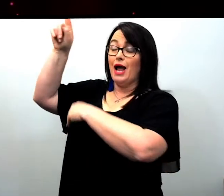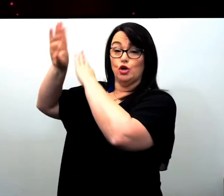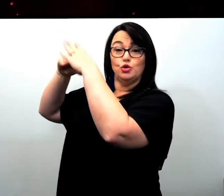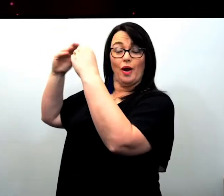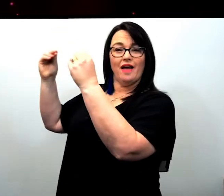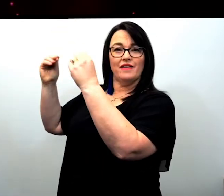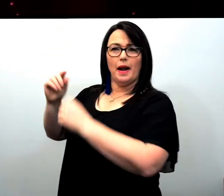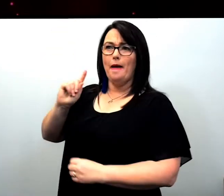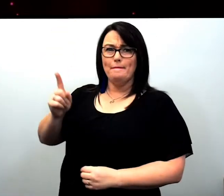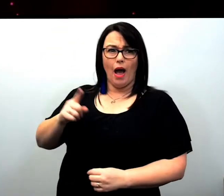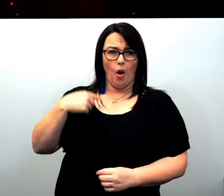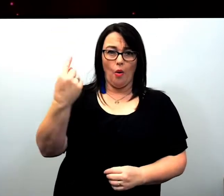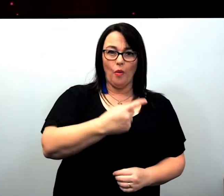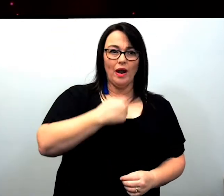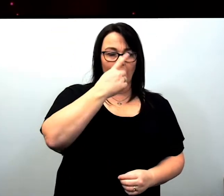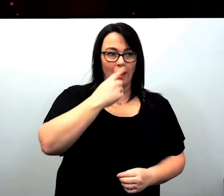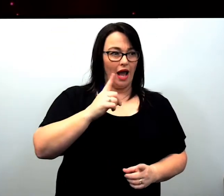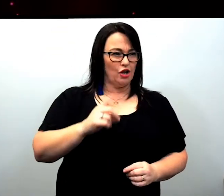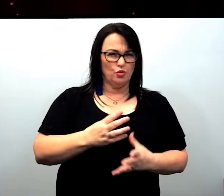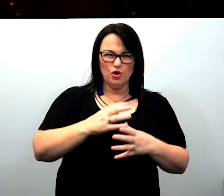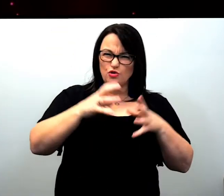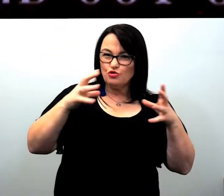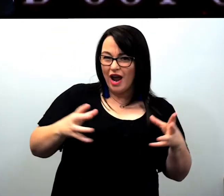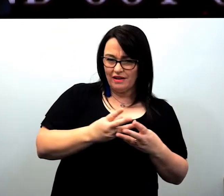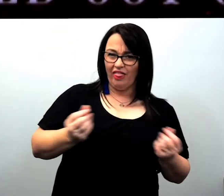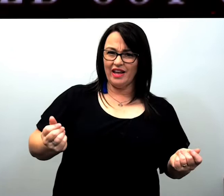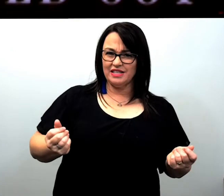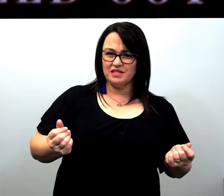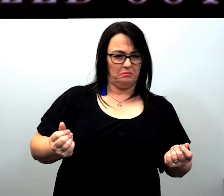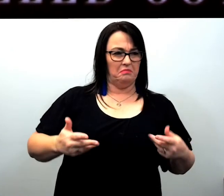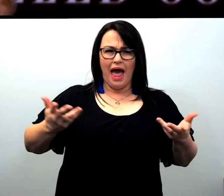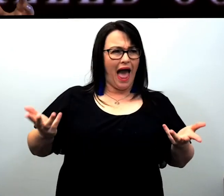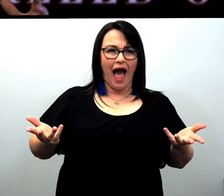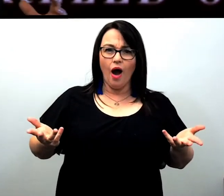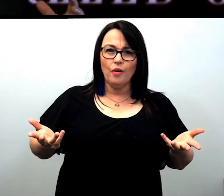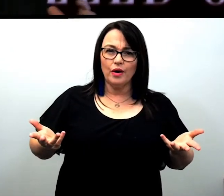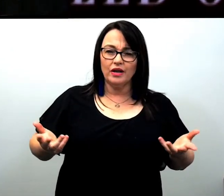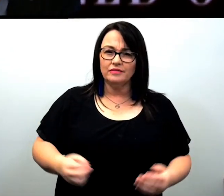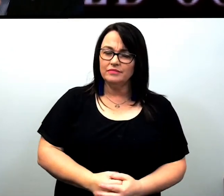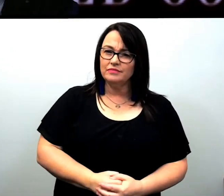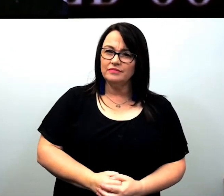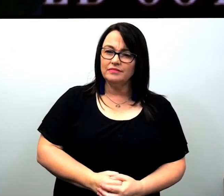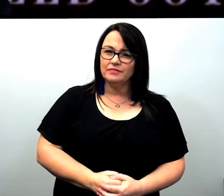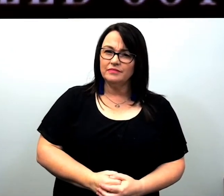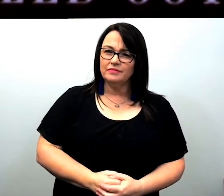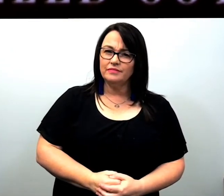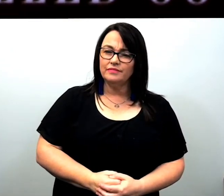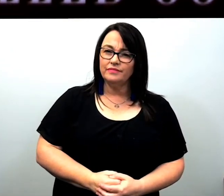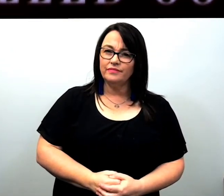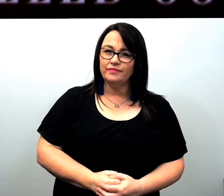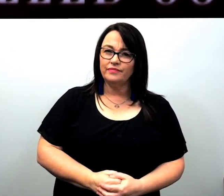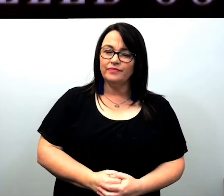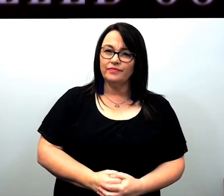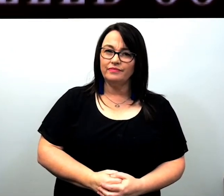than I do? How could we do greater than Jesus? Jesus wasn't talking about the quality of miracle. You know, you